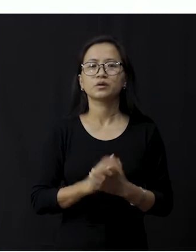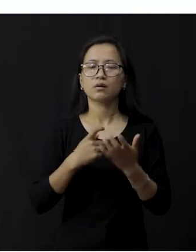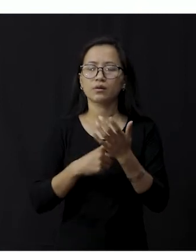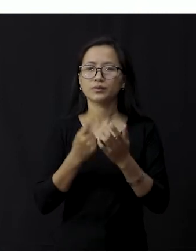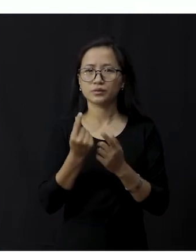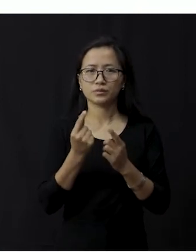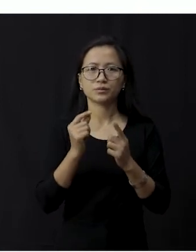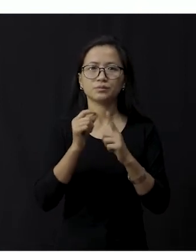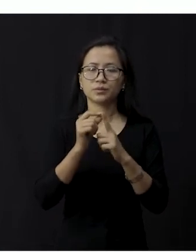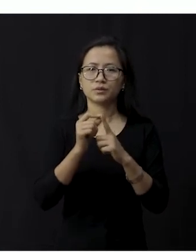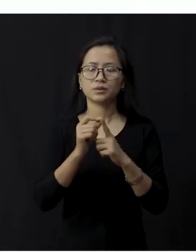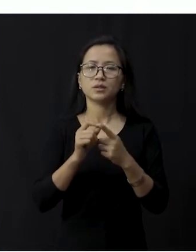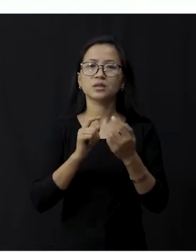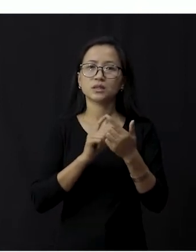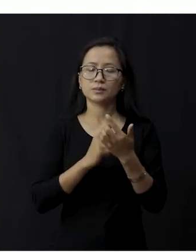Spelling